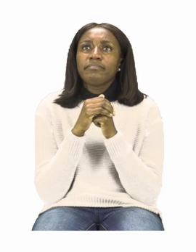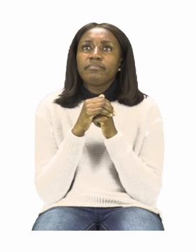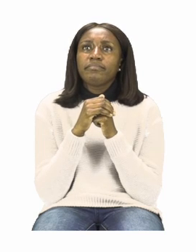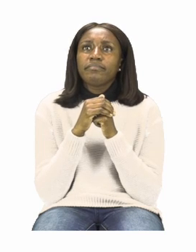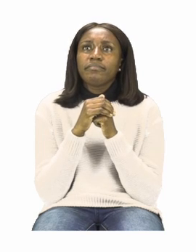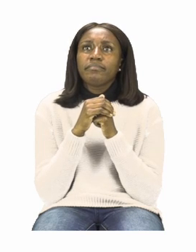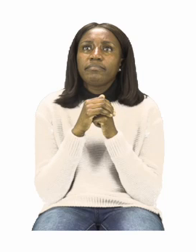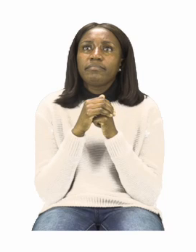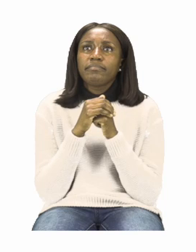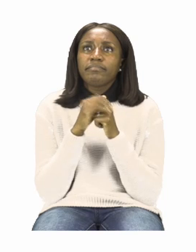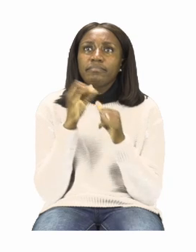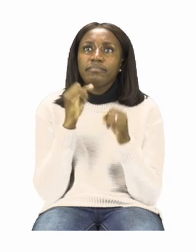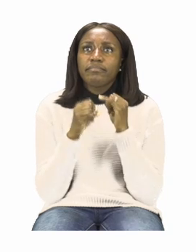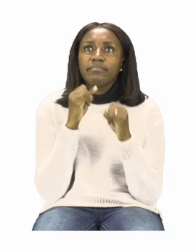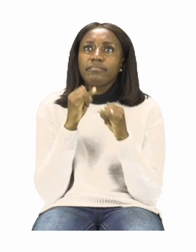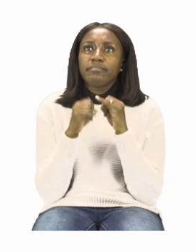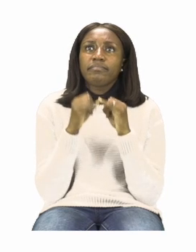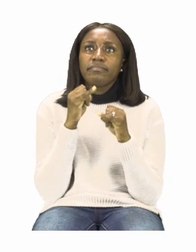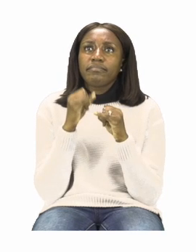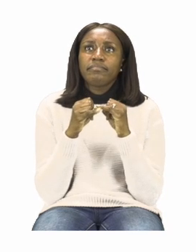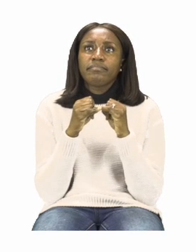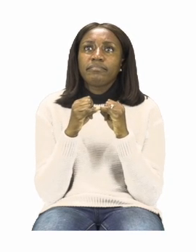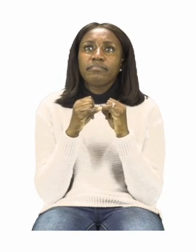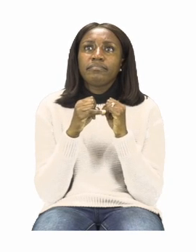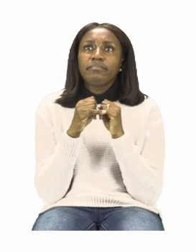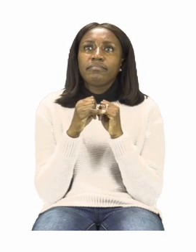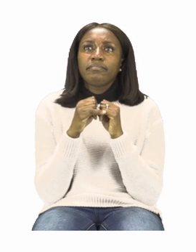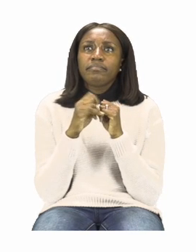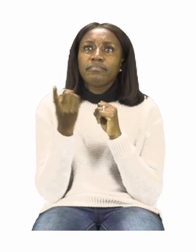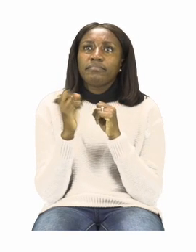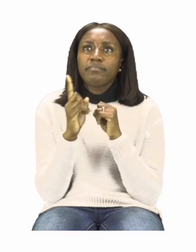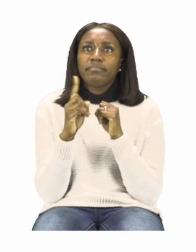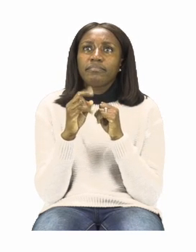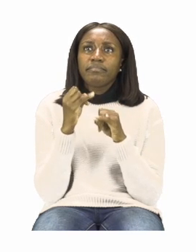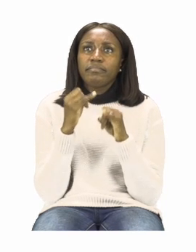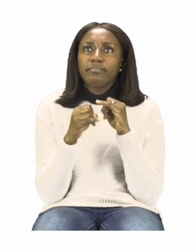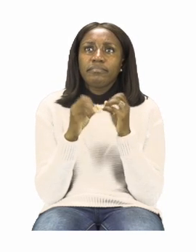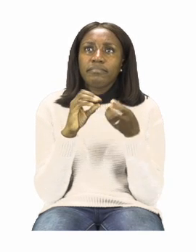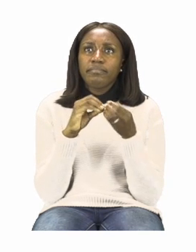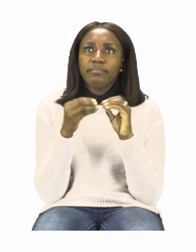the last number. What is your last number?